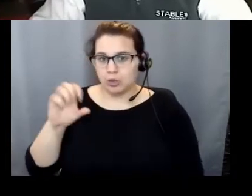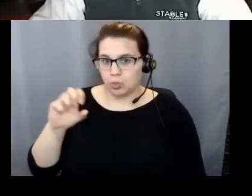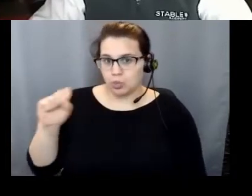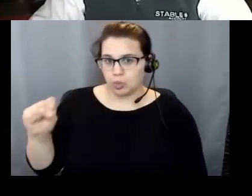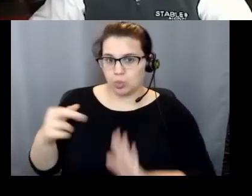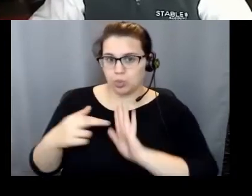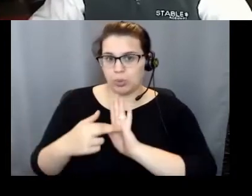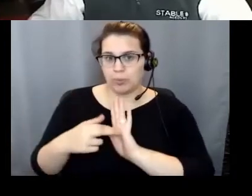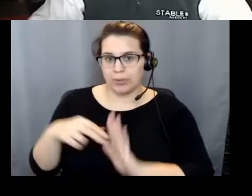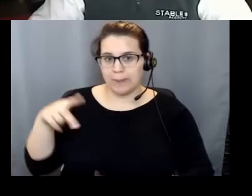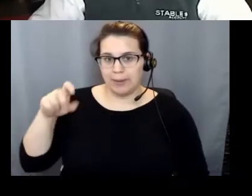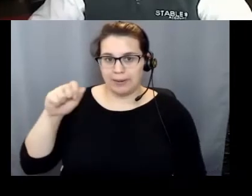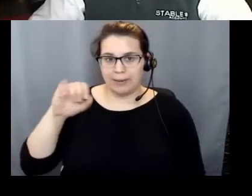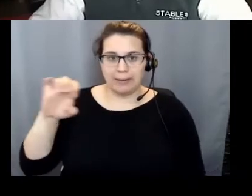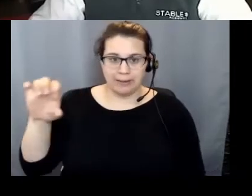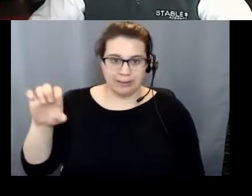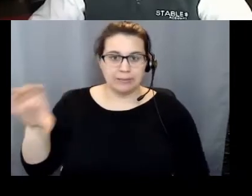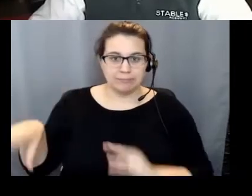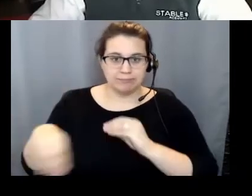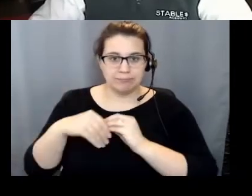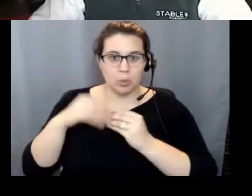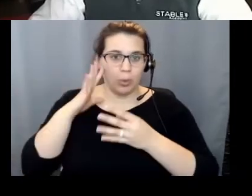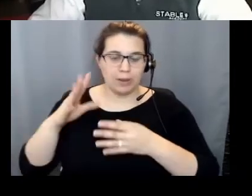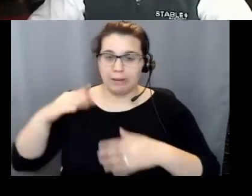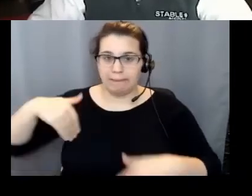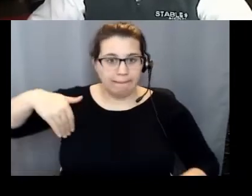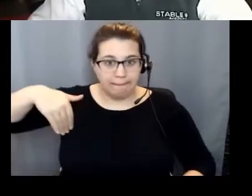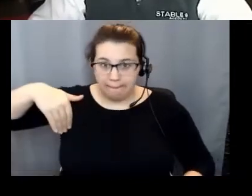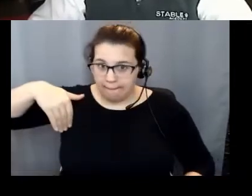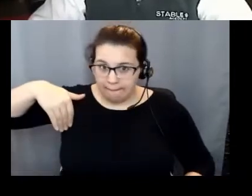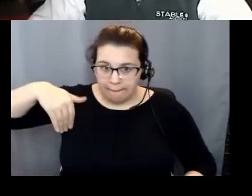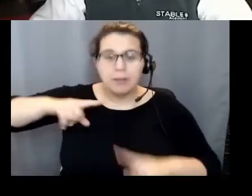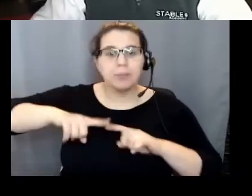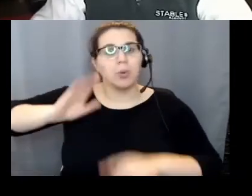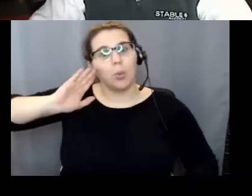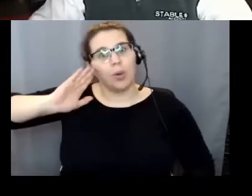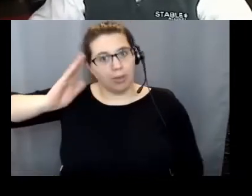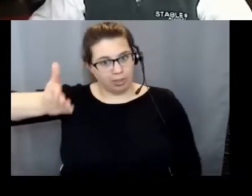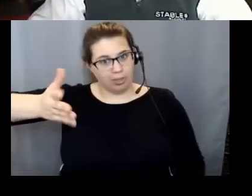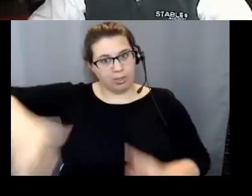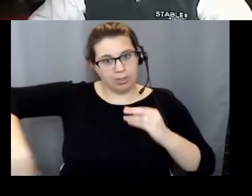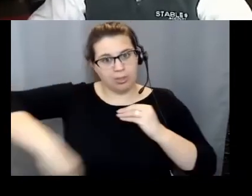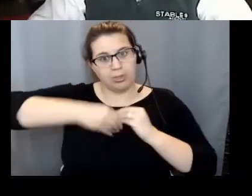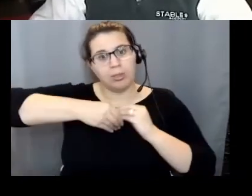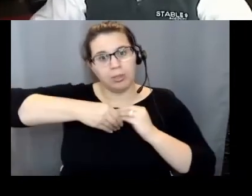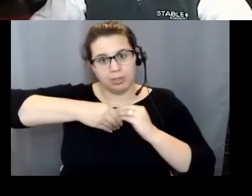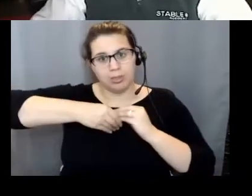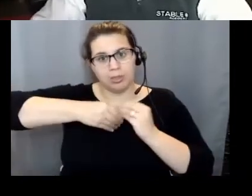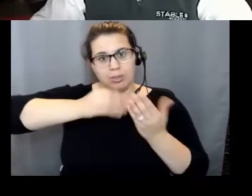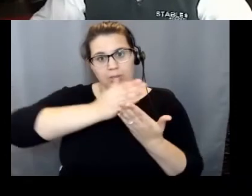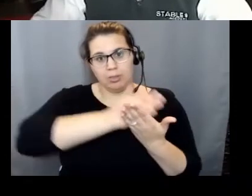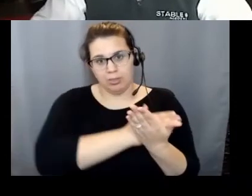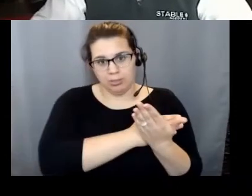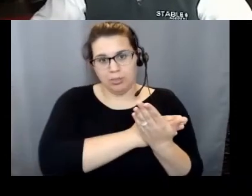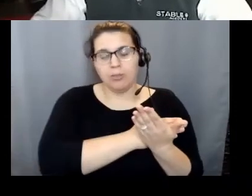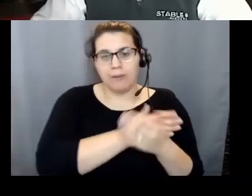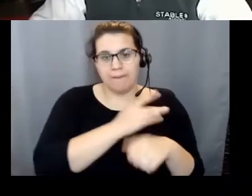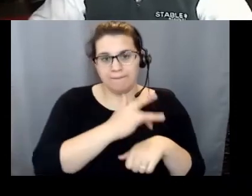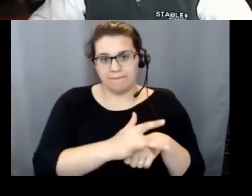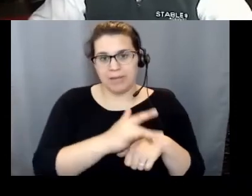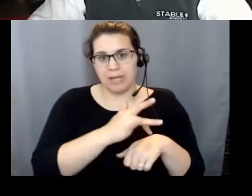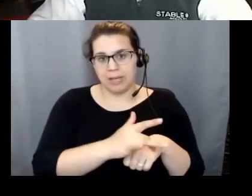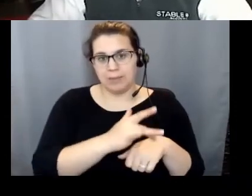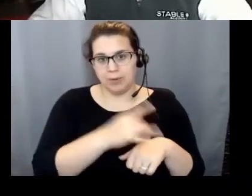representative payee. So that functionality is not there yet, but we anticipate that being on this list and available to